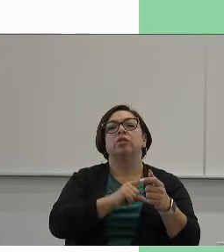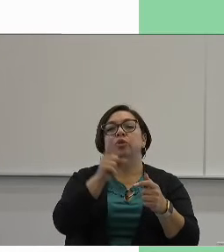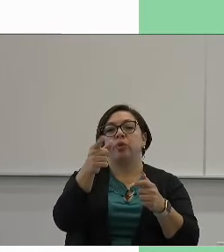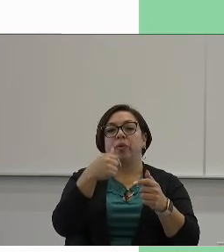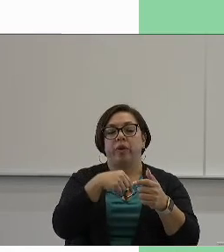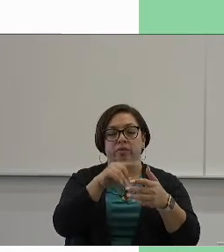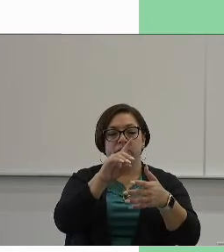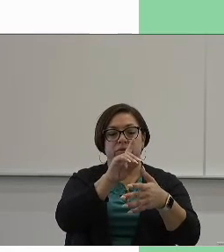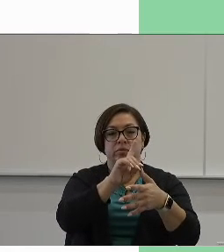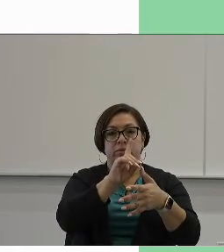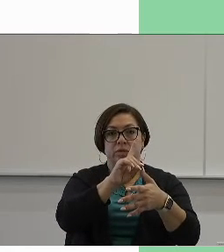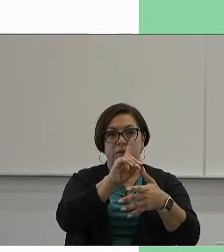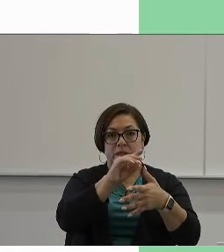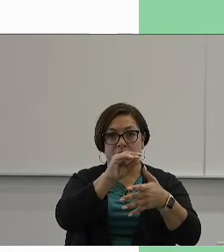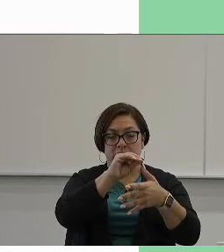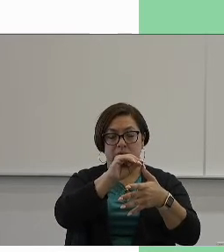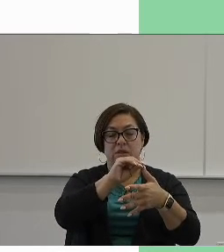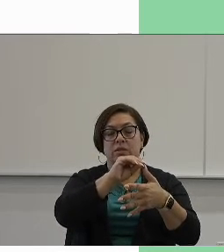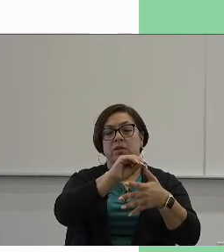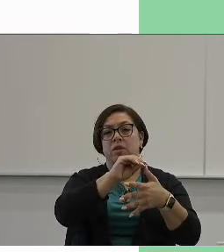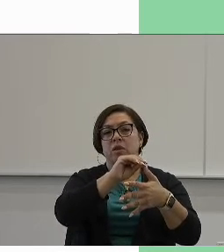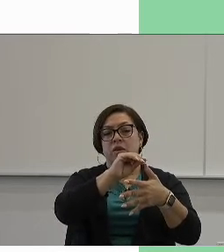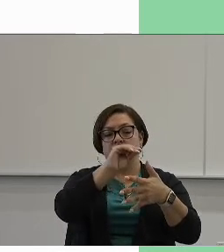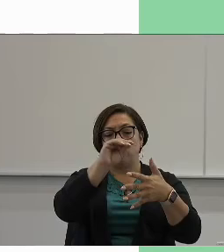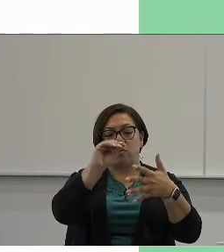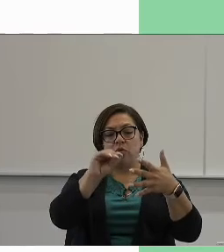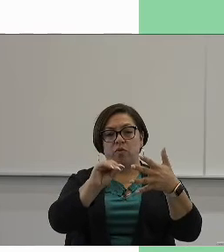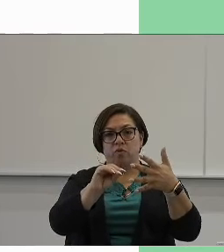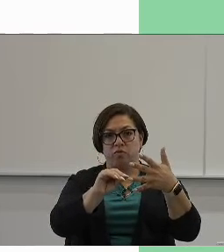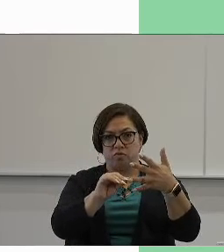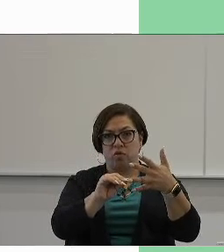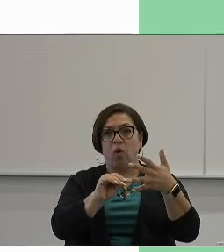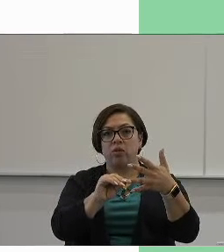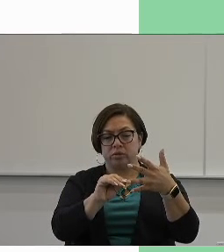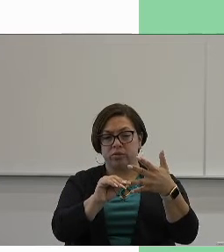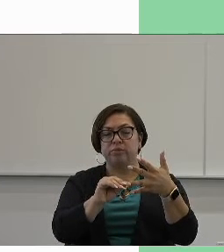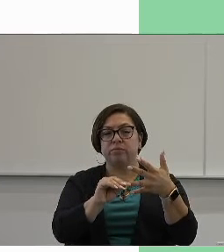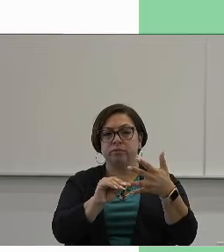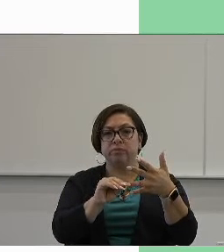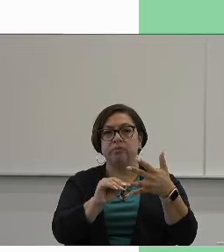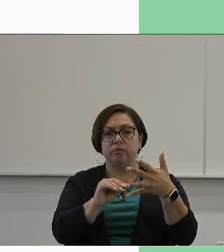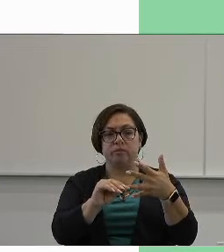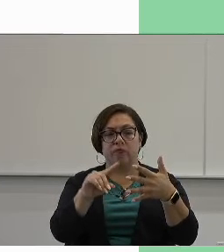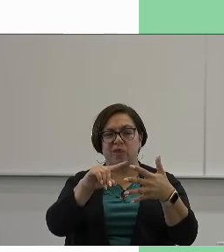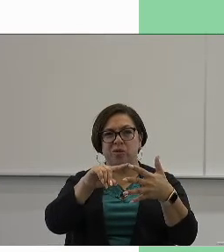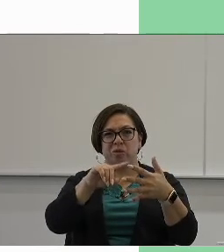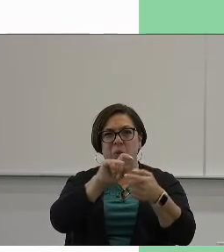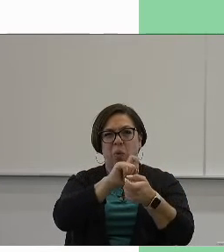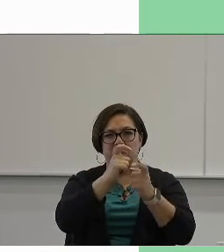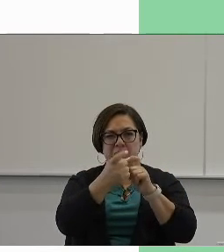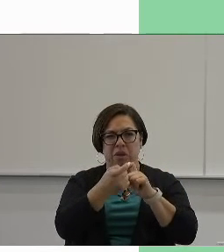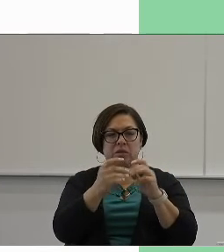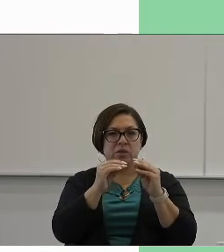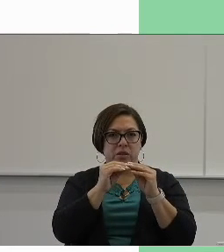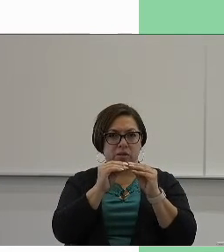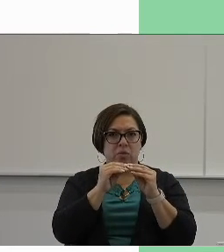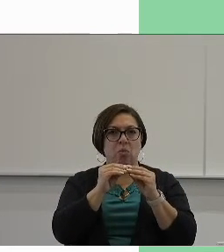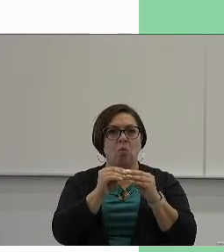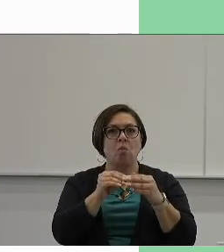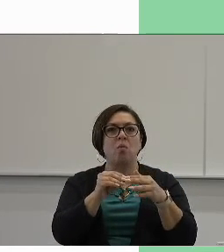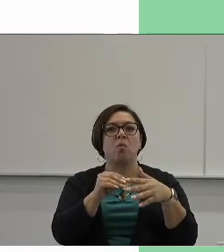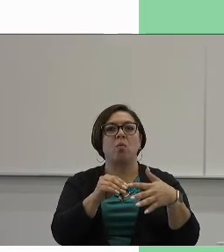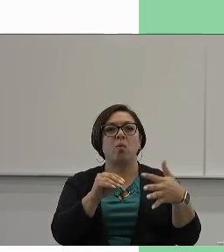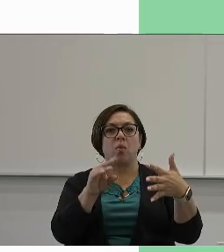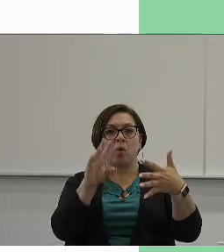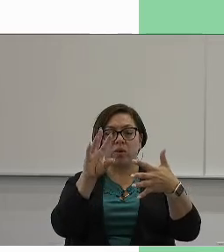end, to give you a nice border between 1 and 4. District 2 changes a little bit more. It gives up some